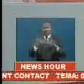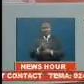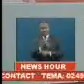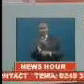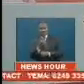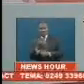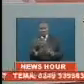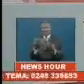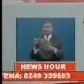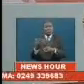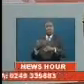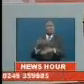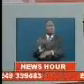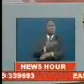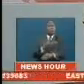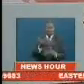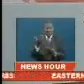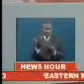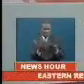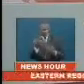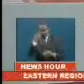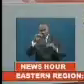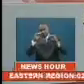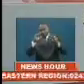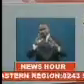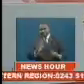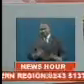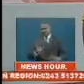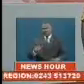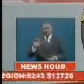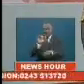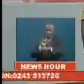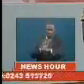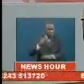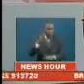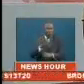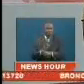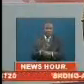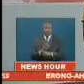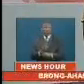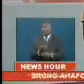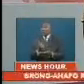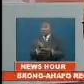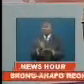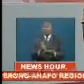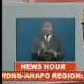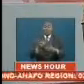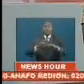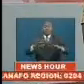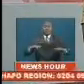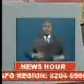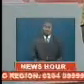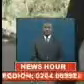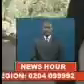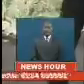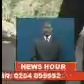were calls for improved conditions of service for teachers as they work hard to build a better future for the world's children.